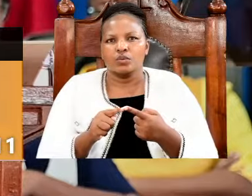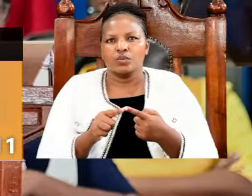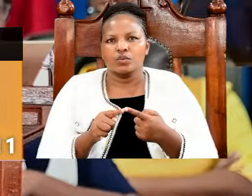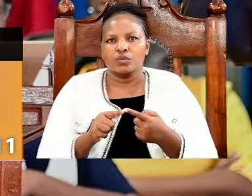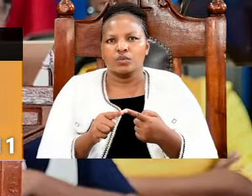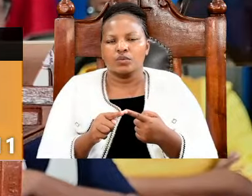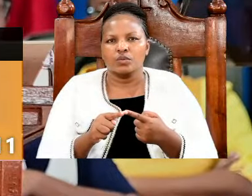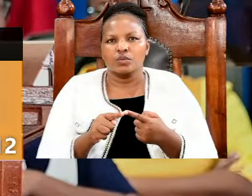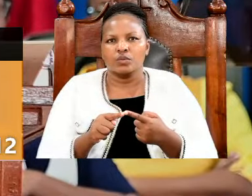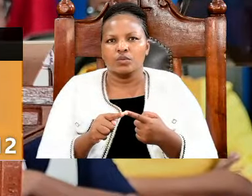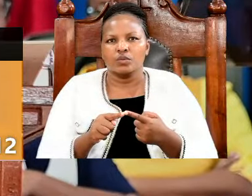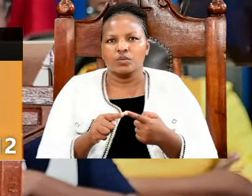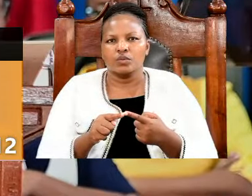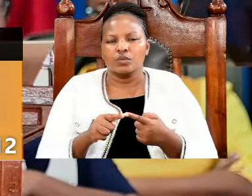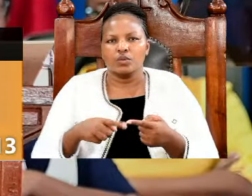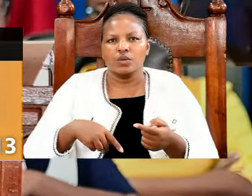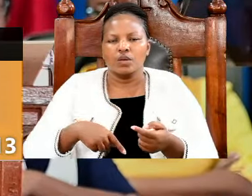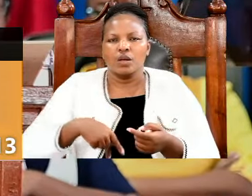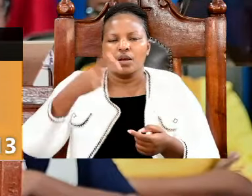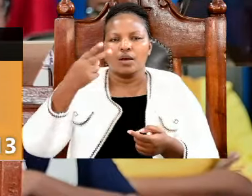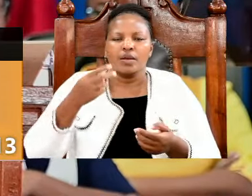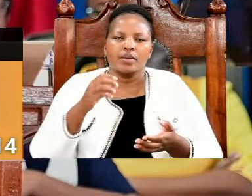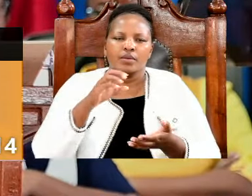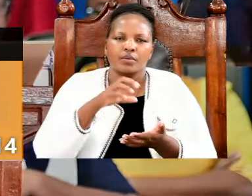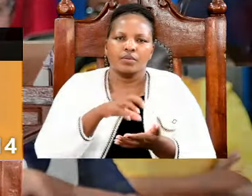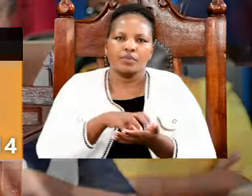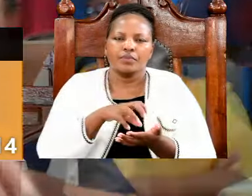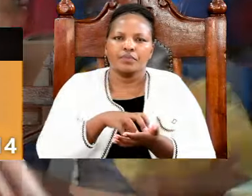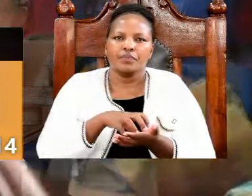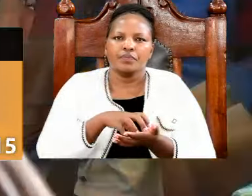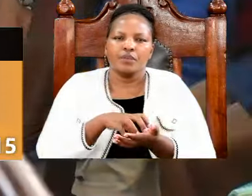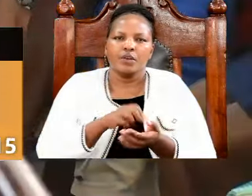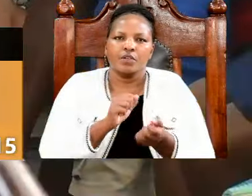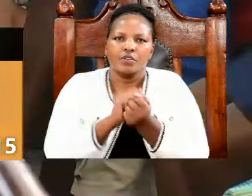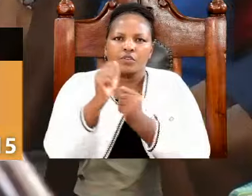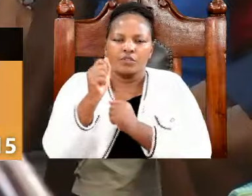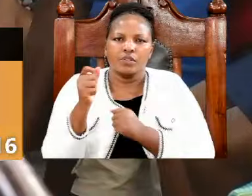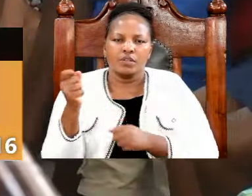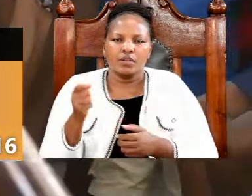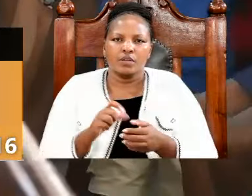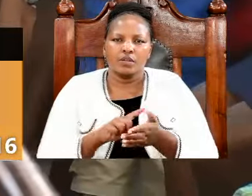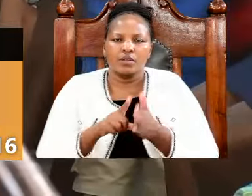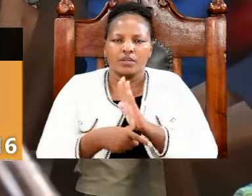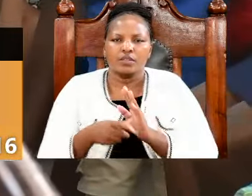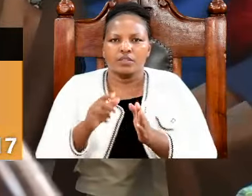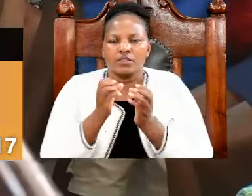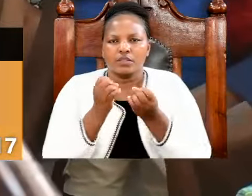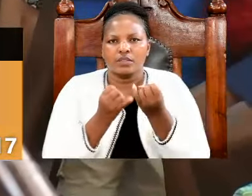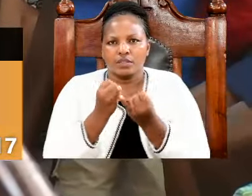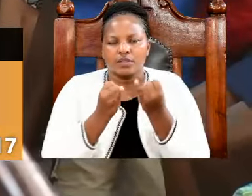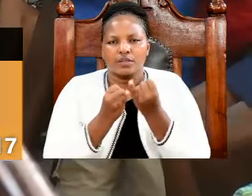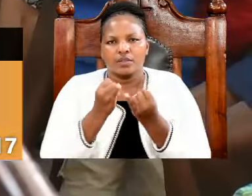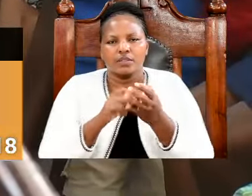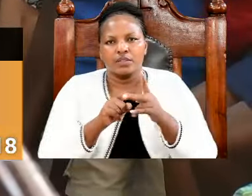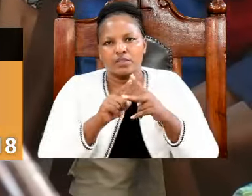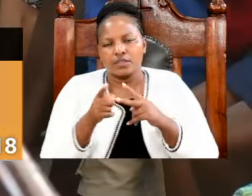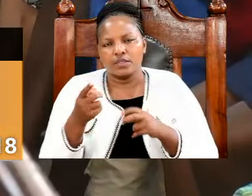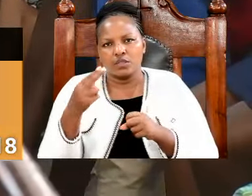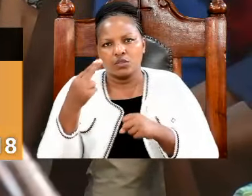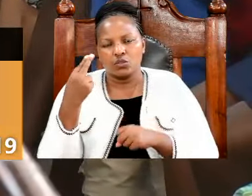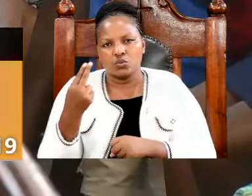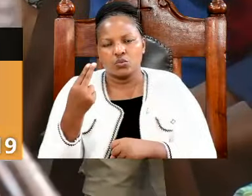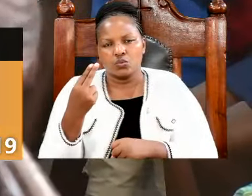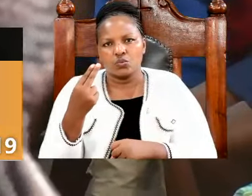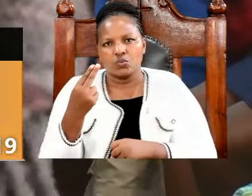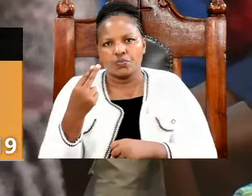to a high tea event on the 18th of May, that is coming Saturday, from 2 p.m. It will be